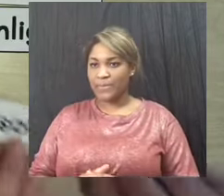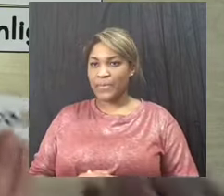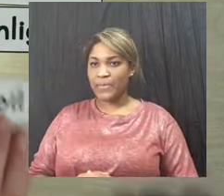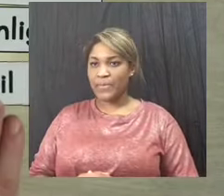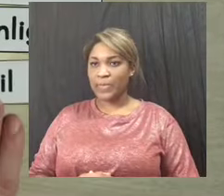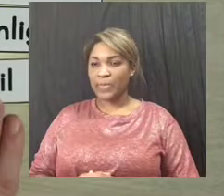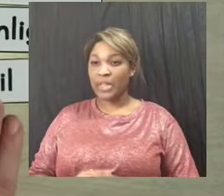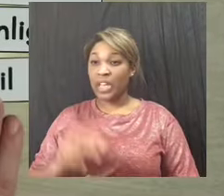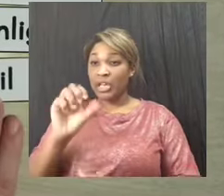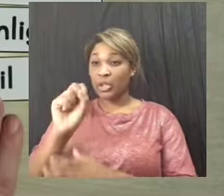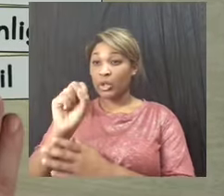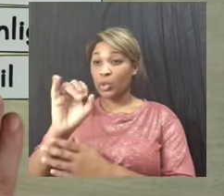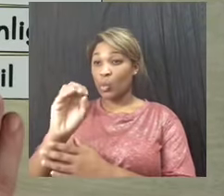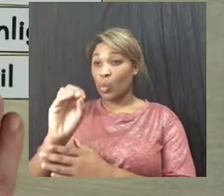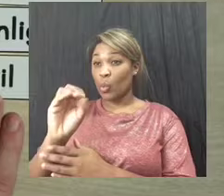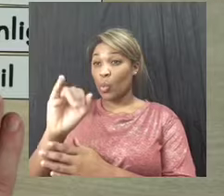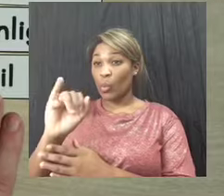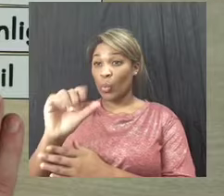Soil,